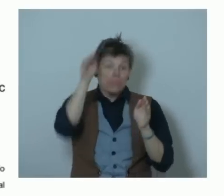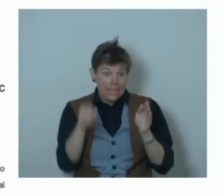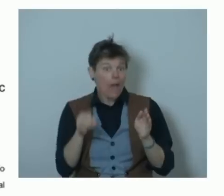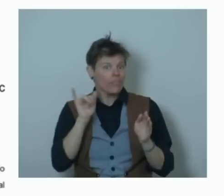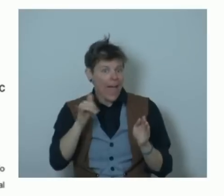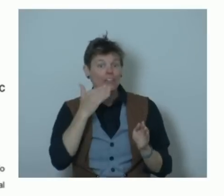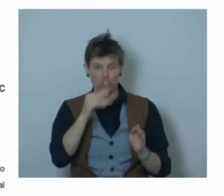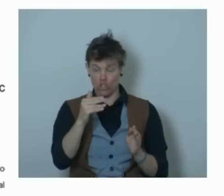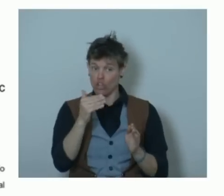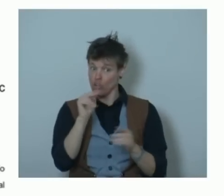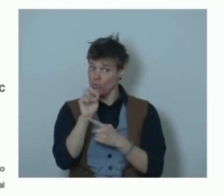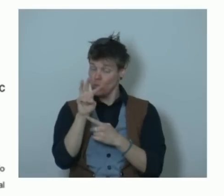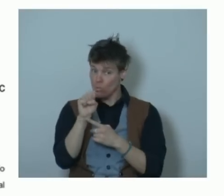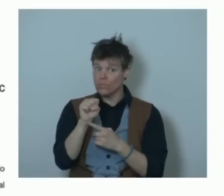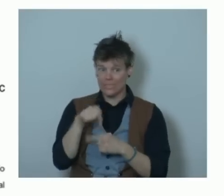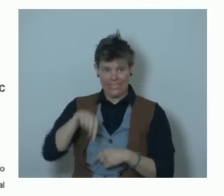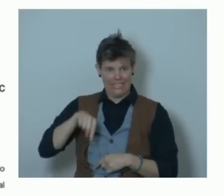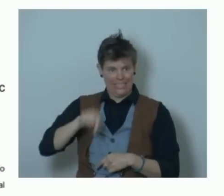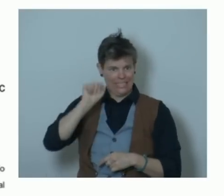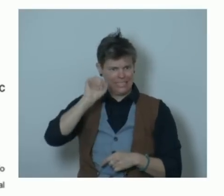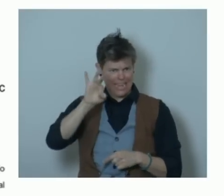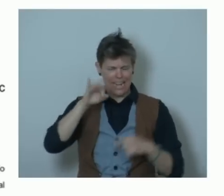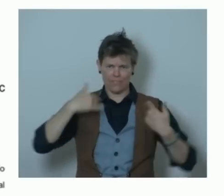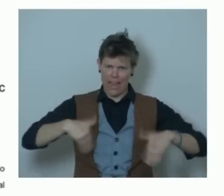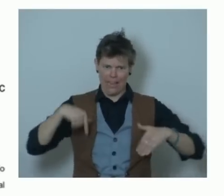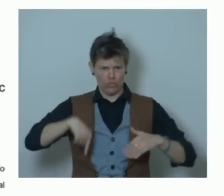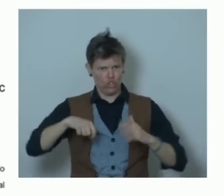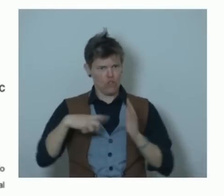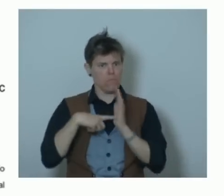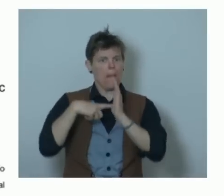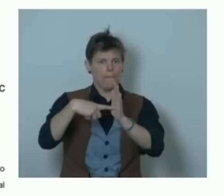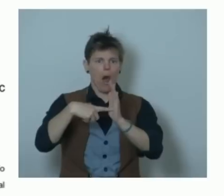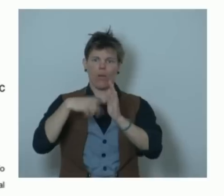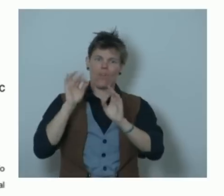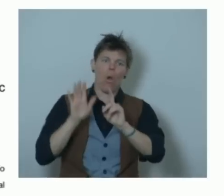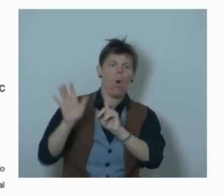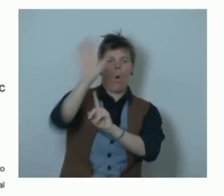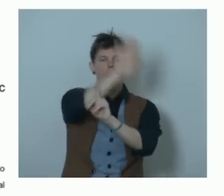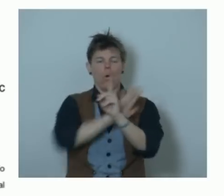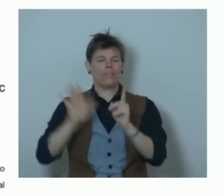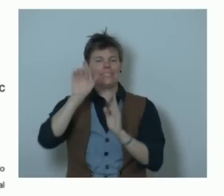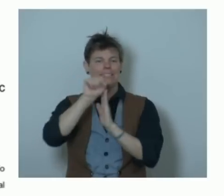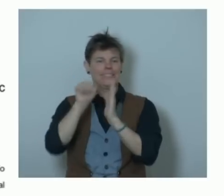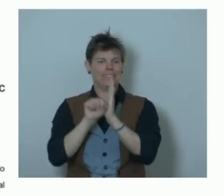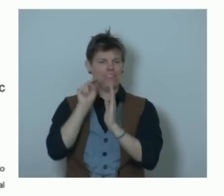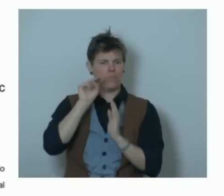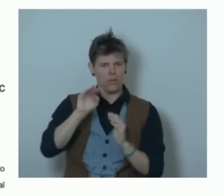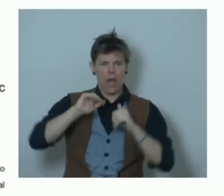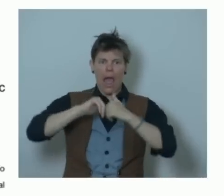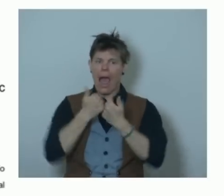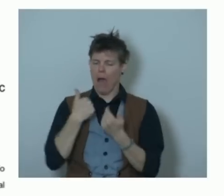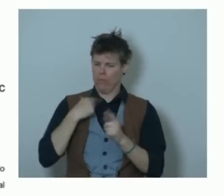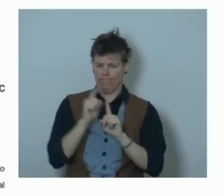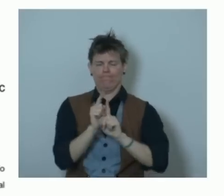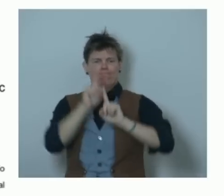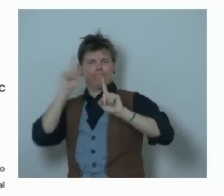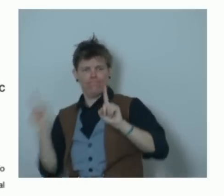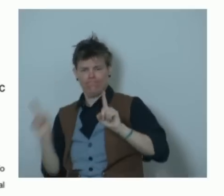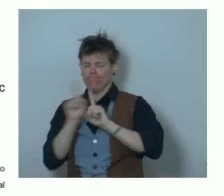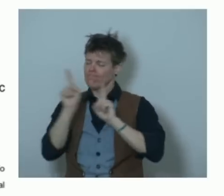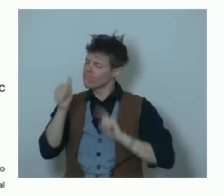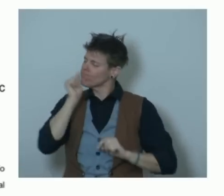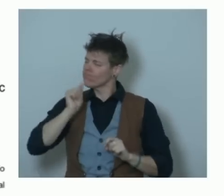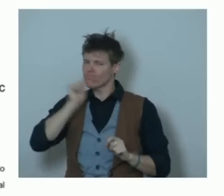be the model for the rest of our state in how to do social distancing, how to persist in doing social